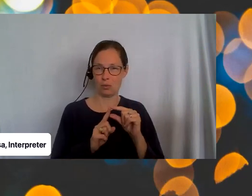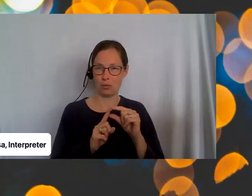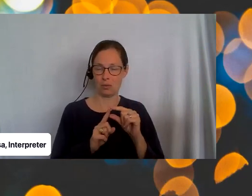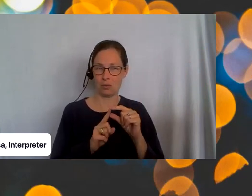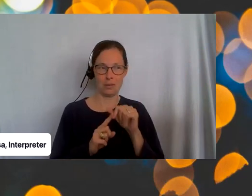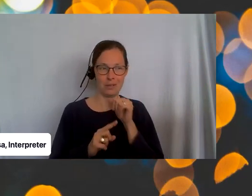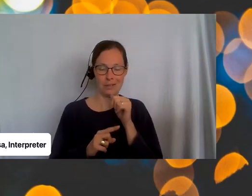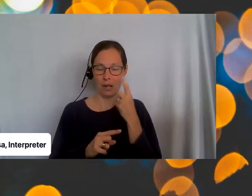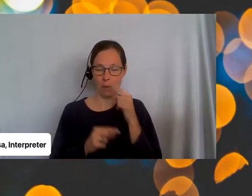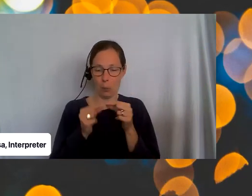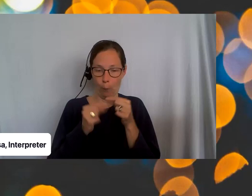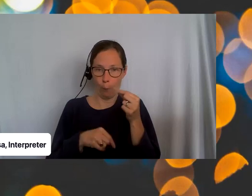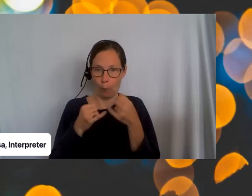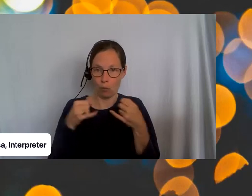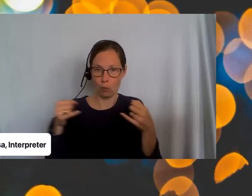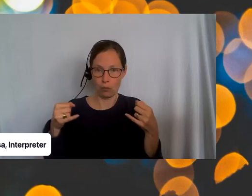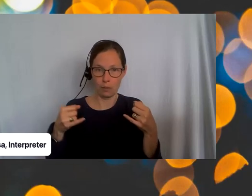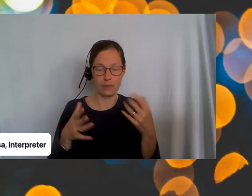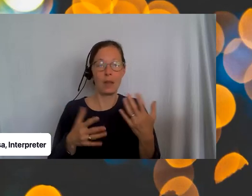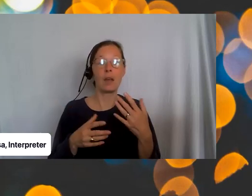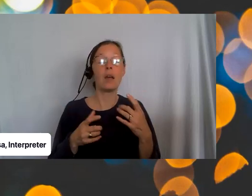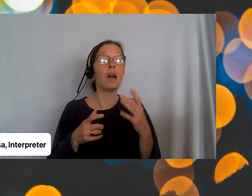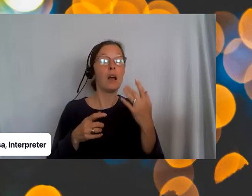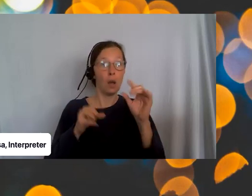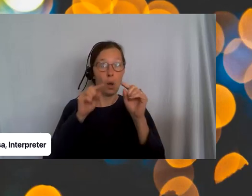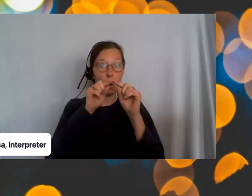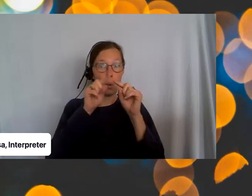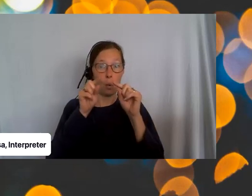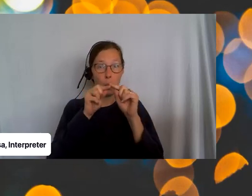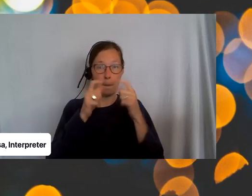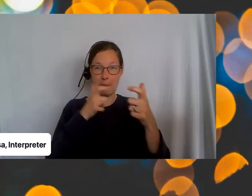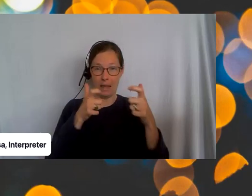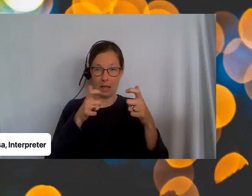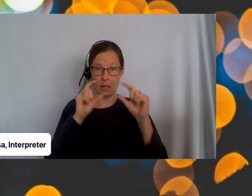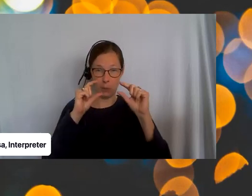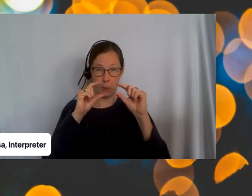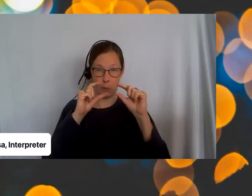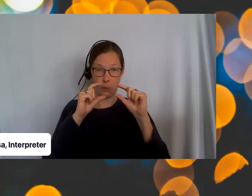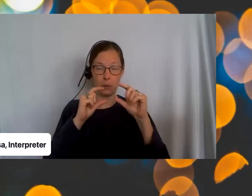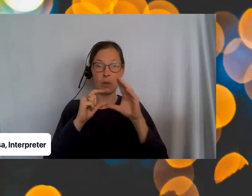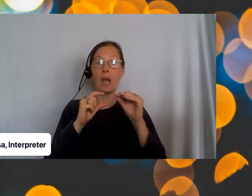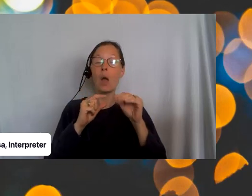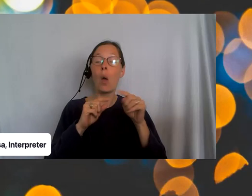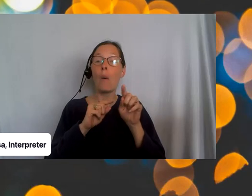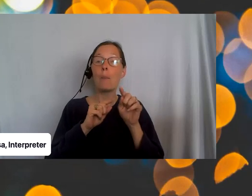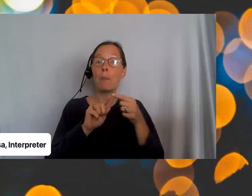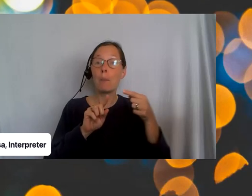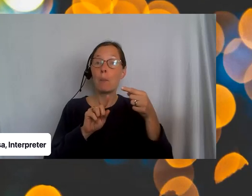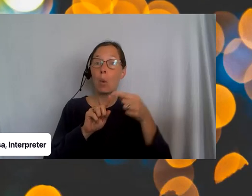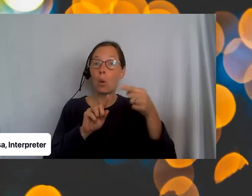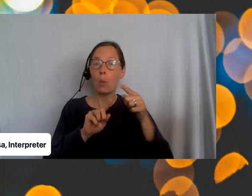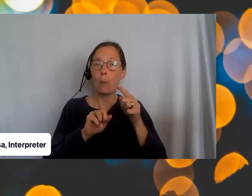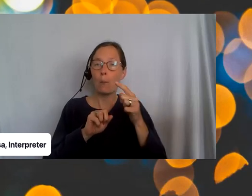thread. It has a big hole in it, you see, and a rounded point, so you can like get